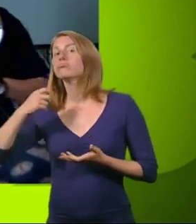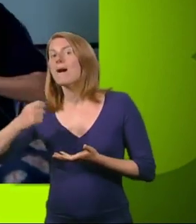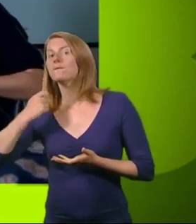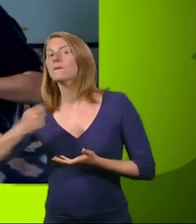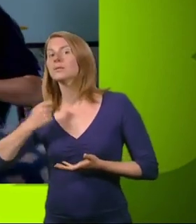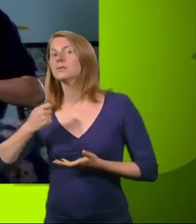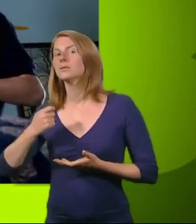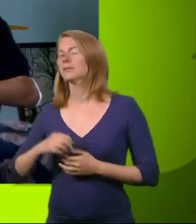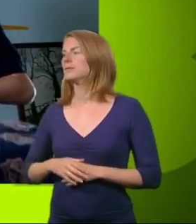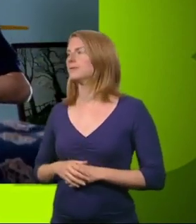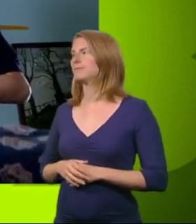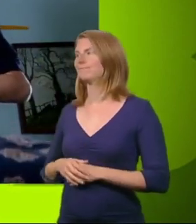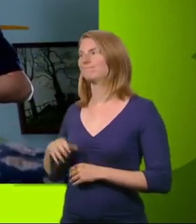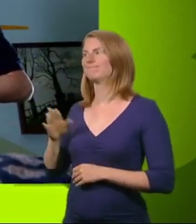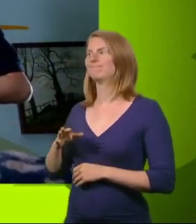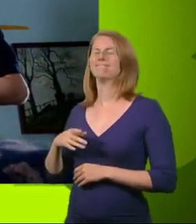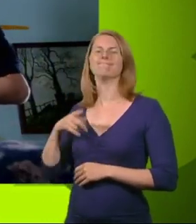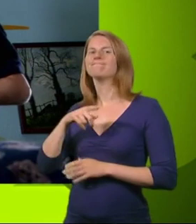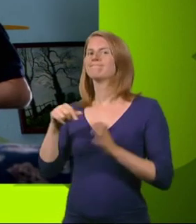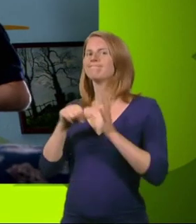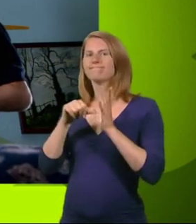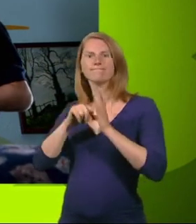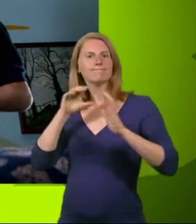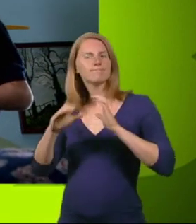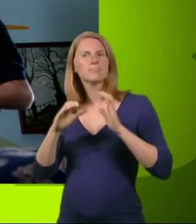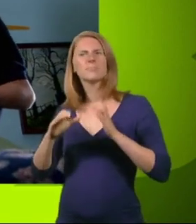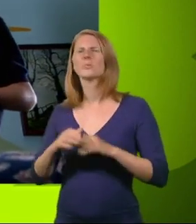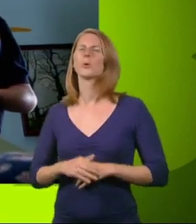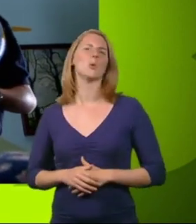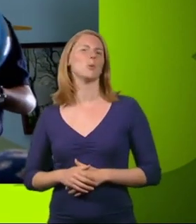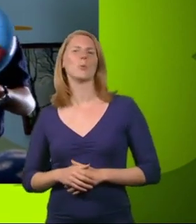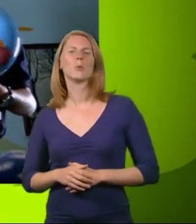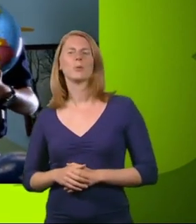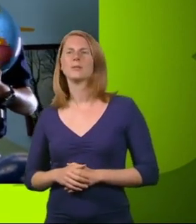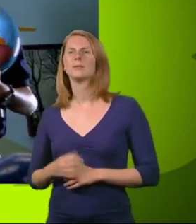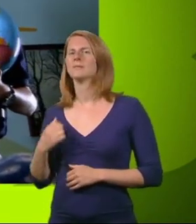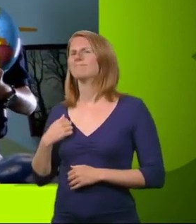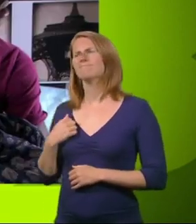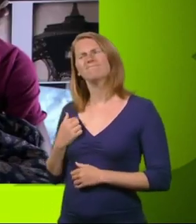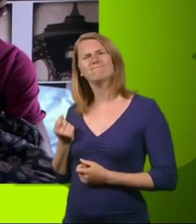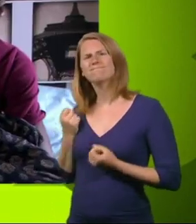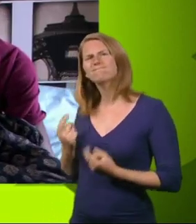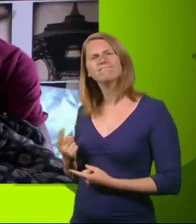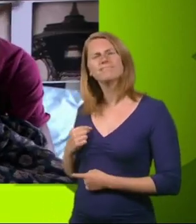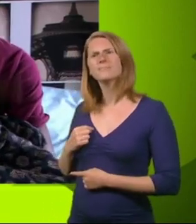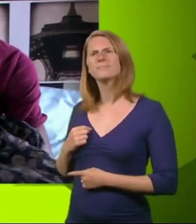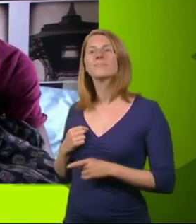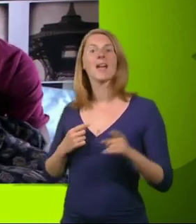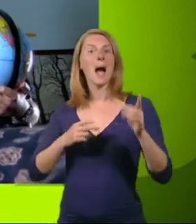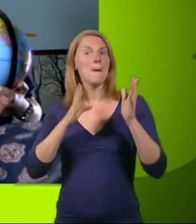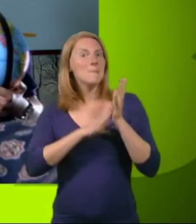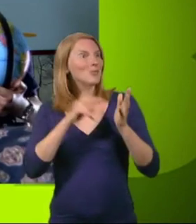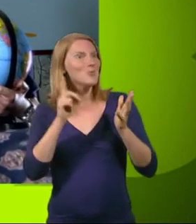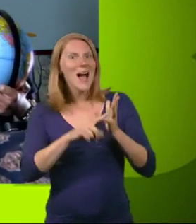Breakfast. Frank, you have difficulties with communication. No, I don't. I didn't understand that. Manchester